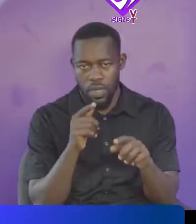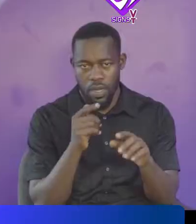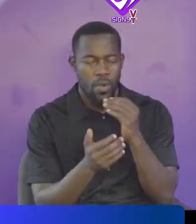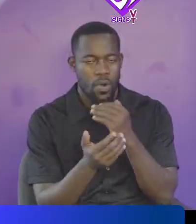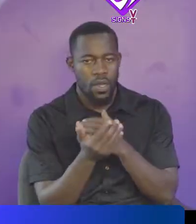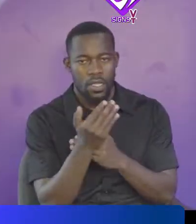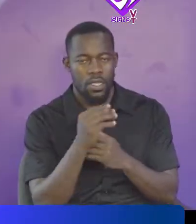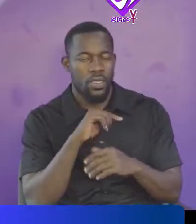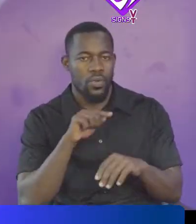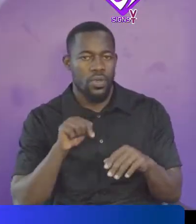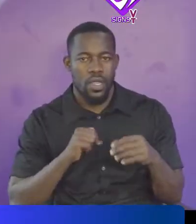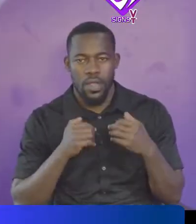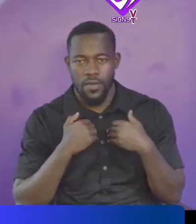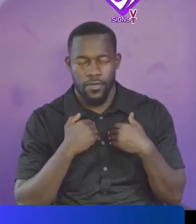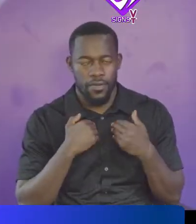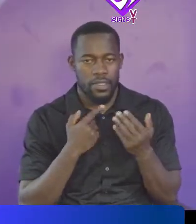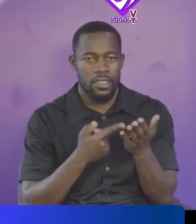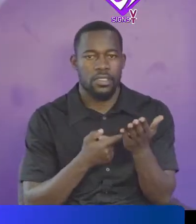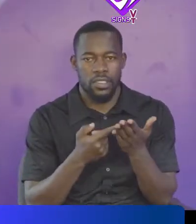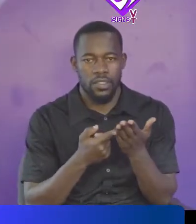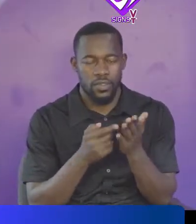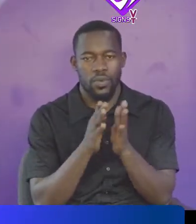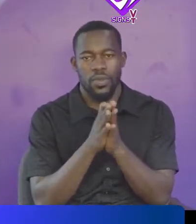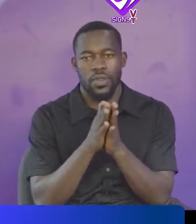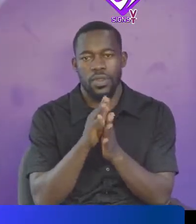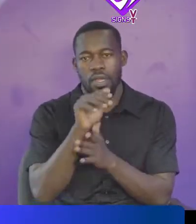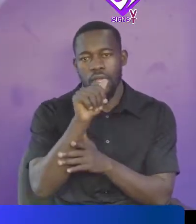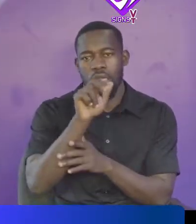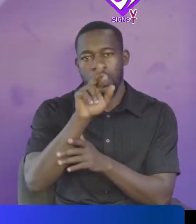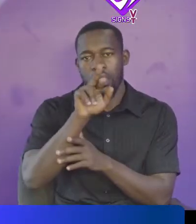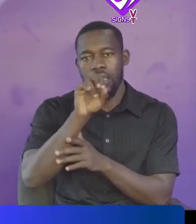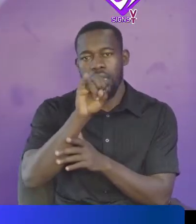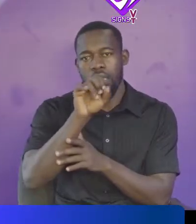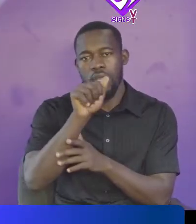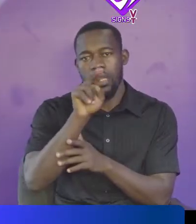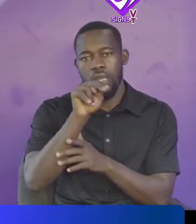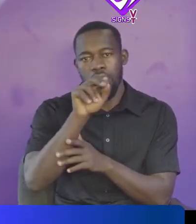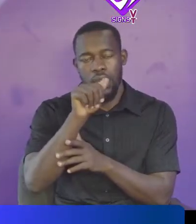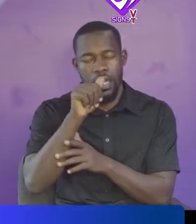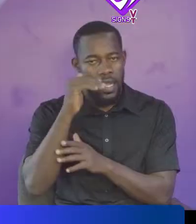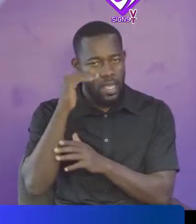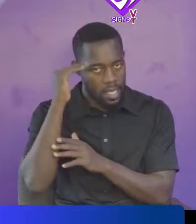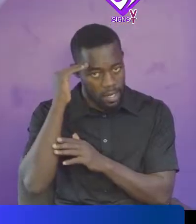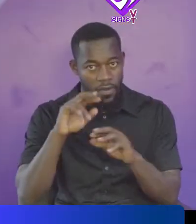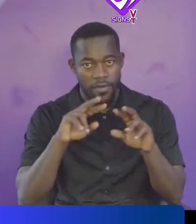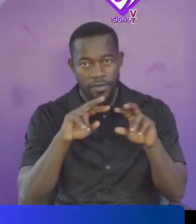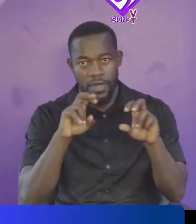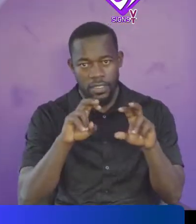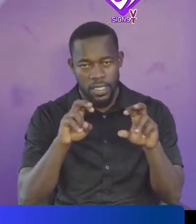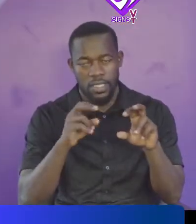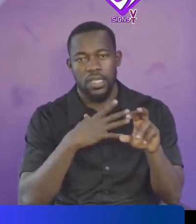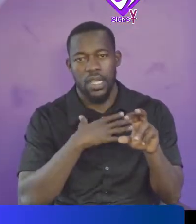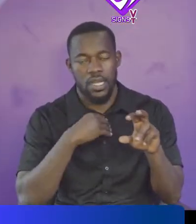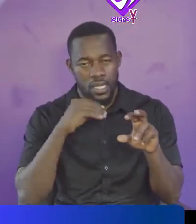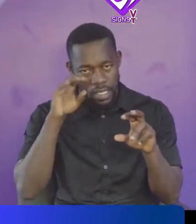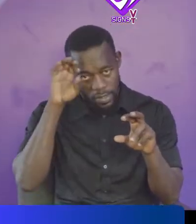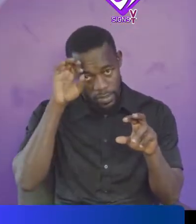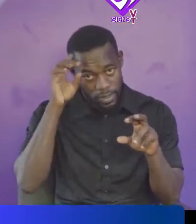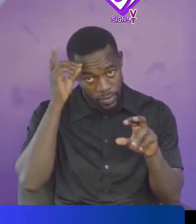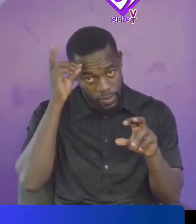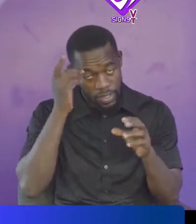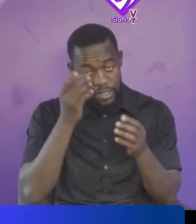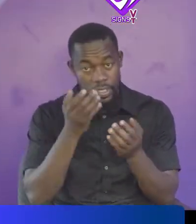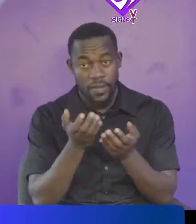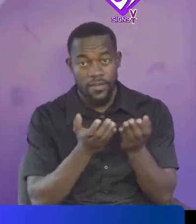a conversation with Madame Mariana Wanyonyi. She is Head of Research and Educational Services at the